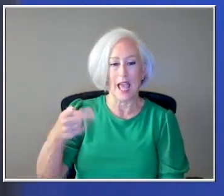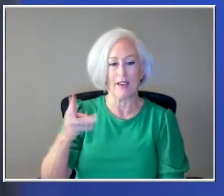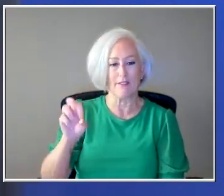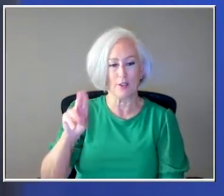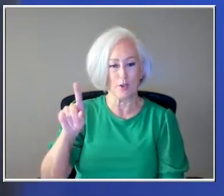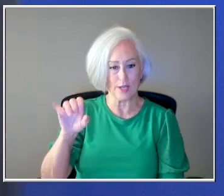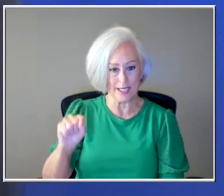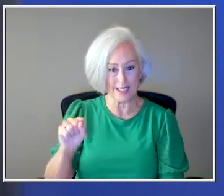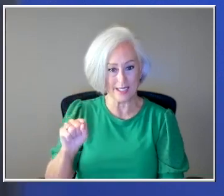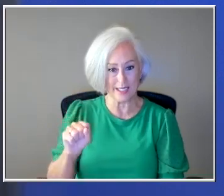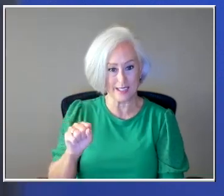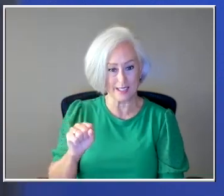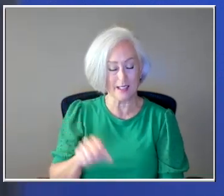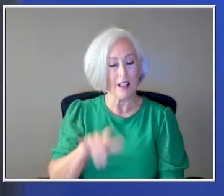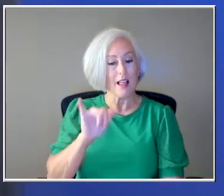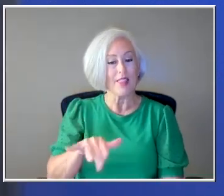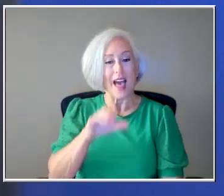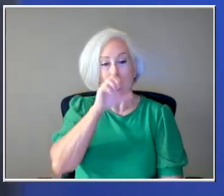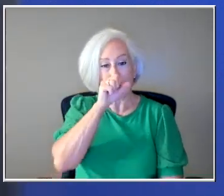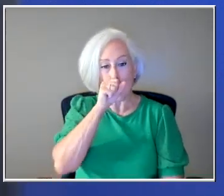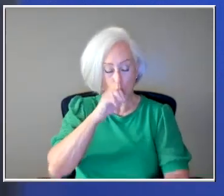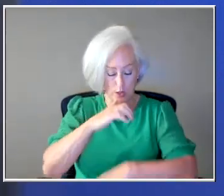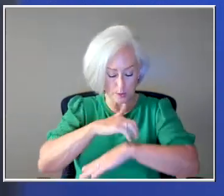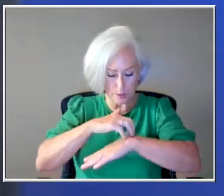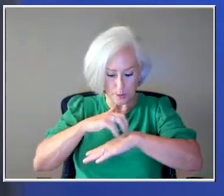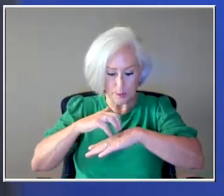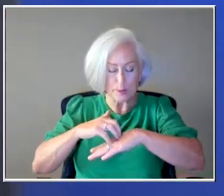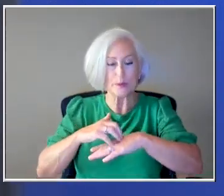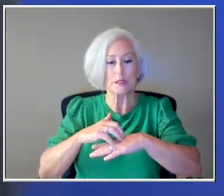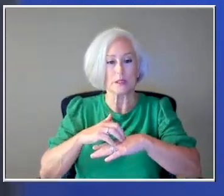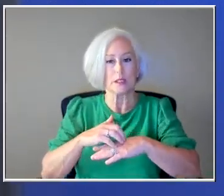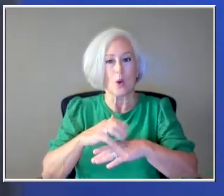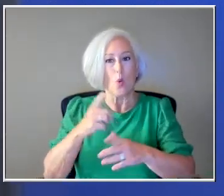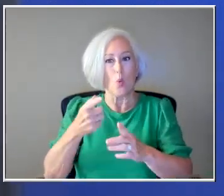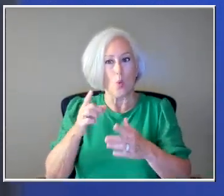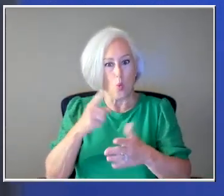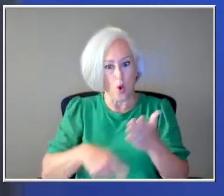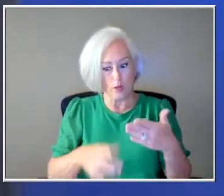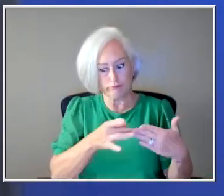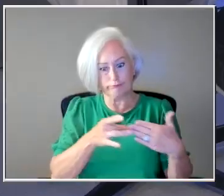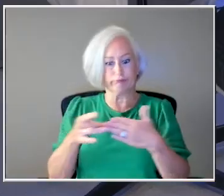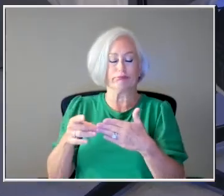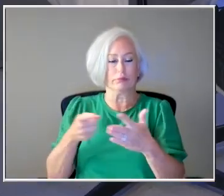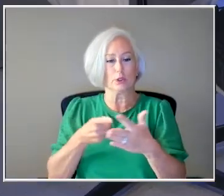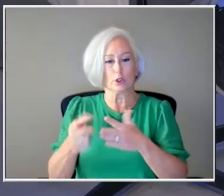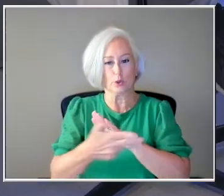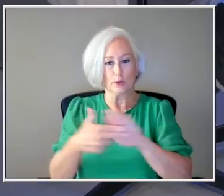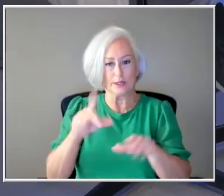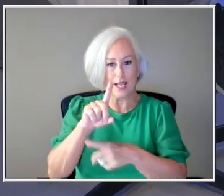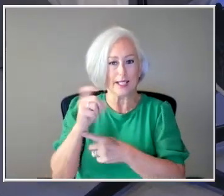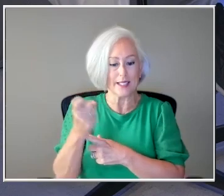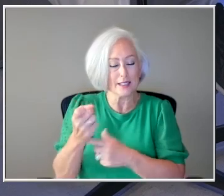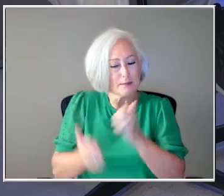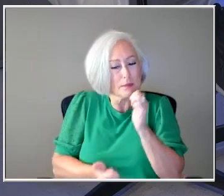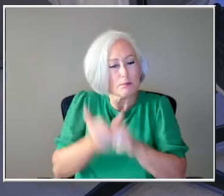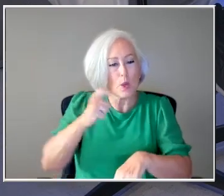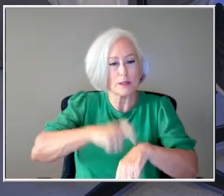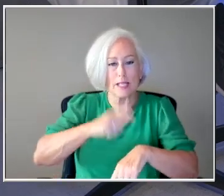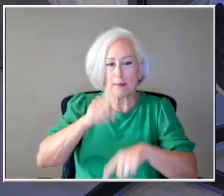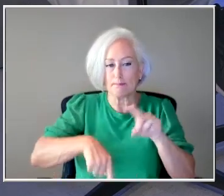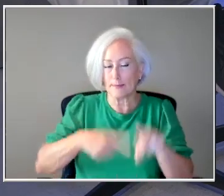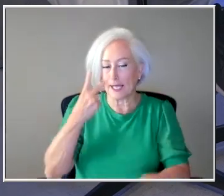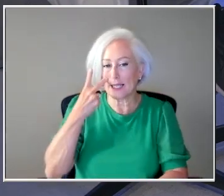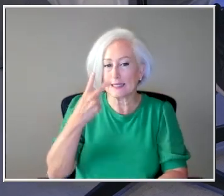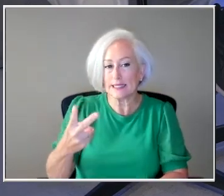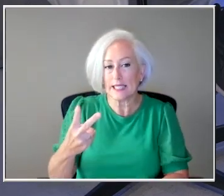can't see a cholesterol problem. That's why a blood test may be really important, which brings us back to our discussion. When do kids need